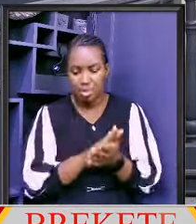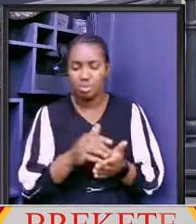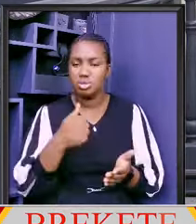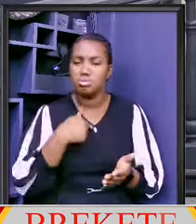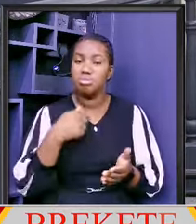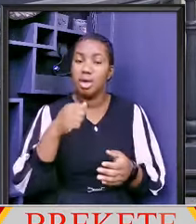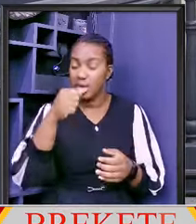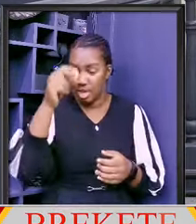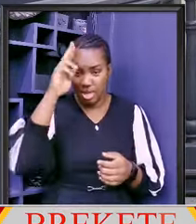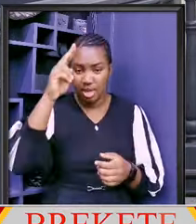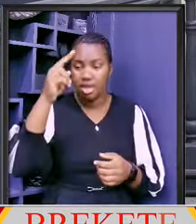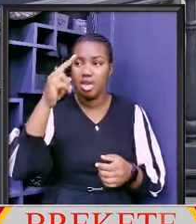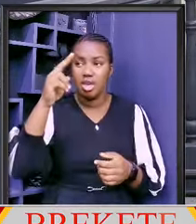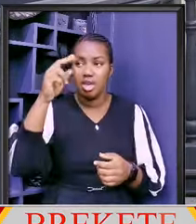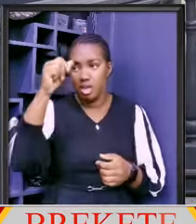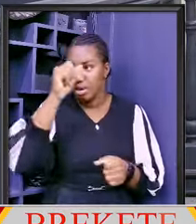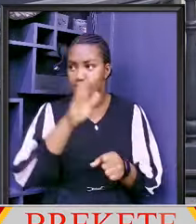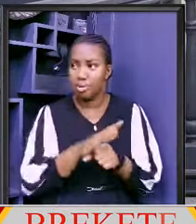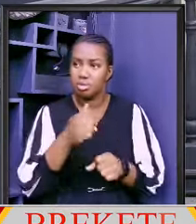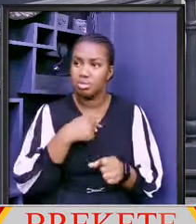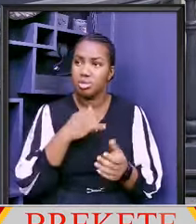you. Okay. No.